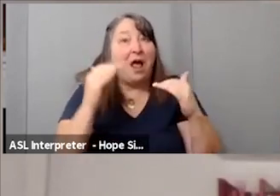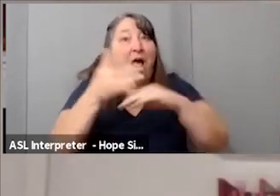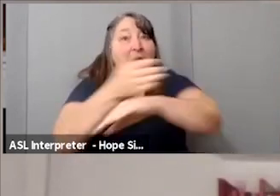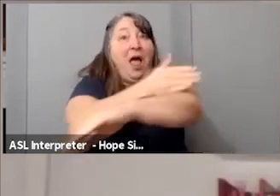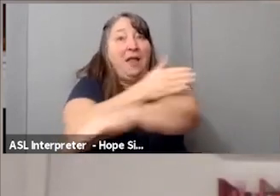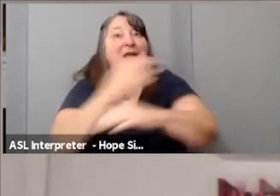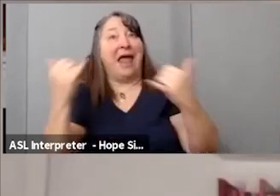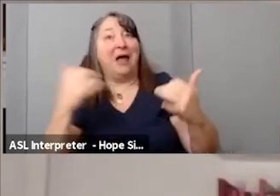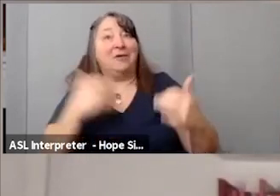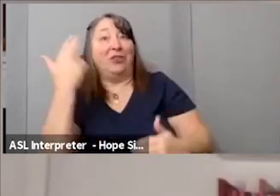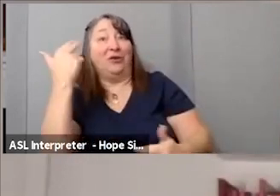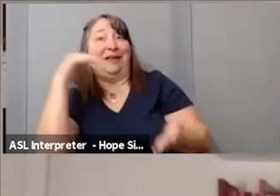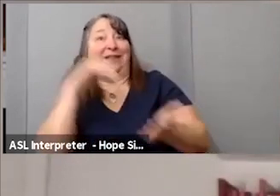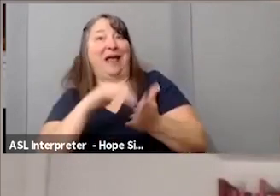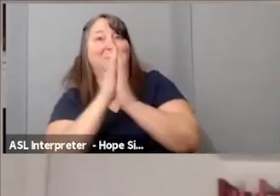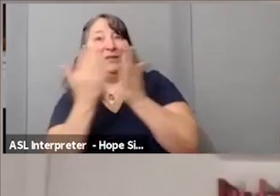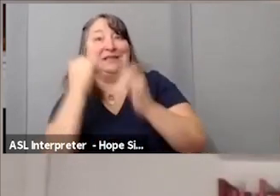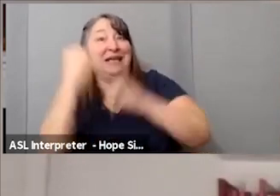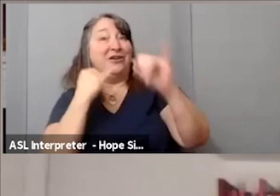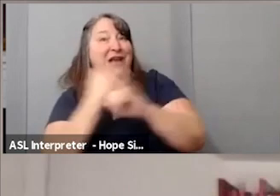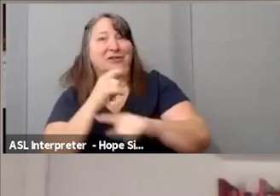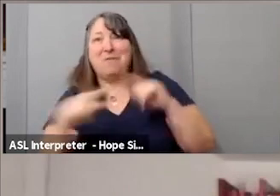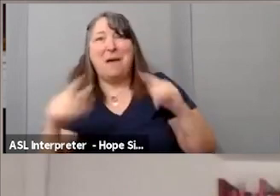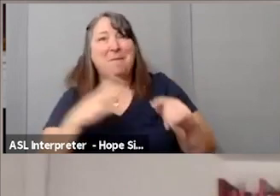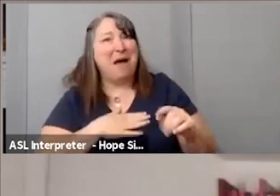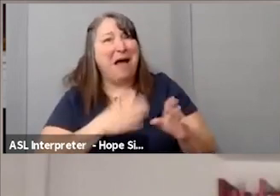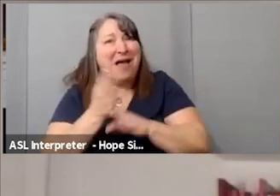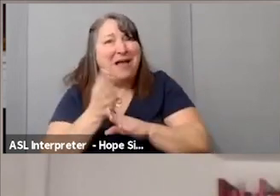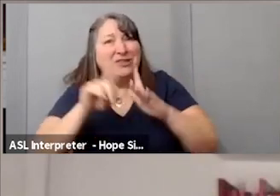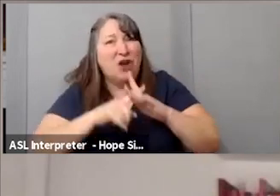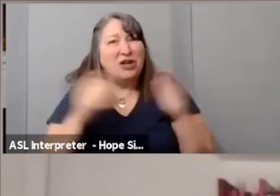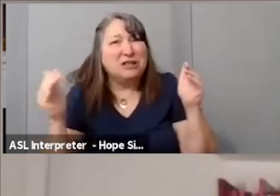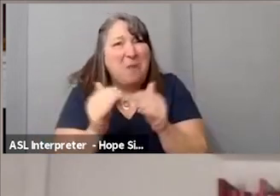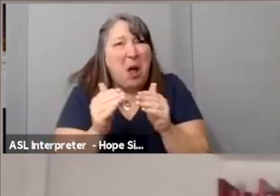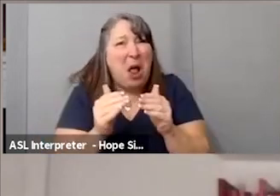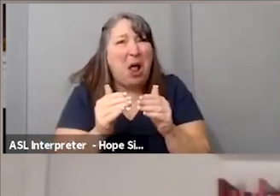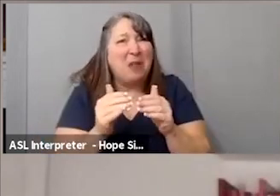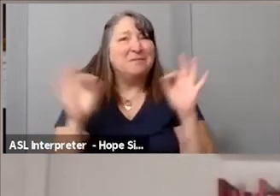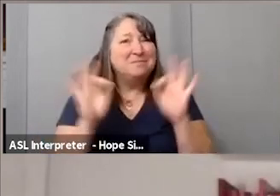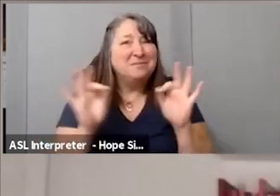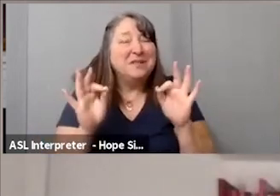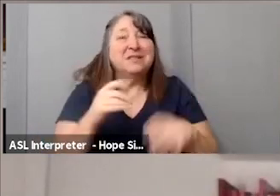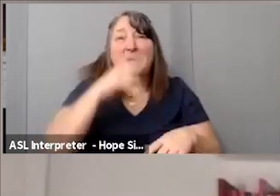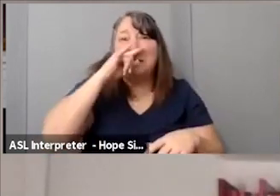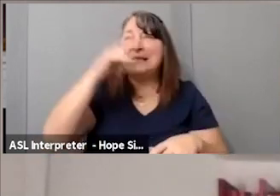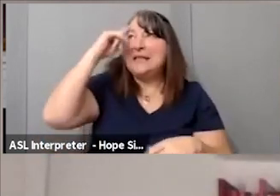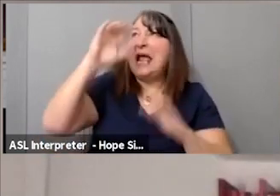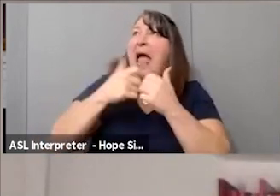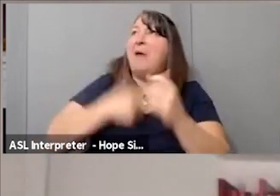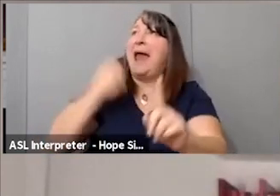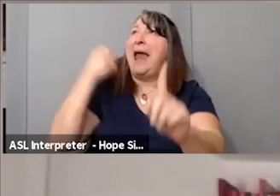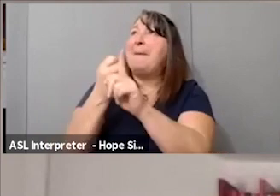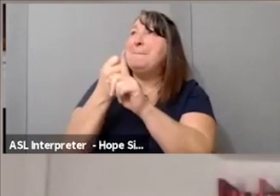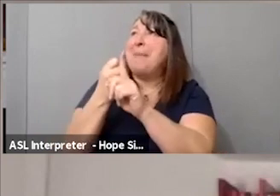13,000 books and it's international. But it started very small. So encouraging kids to think about their own impacts they can make without feeling like it's too lofty